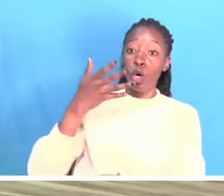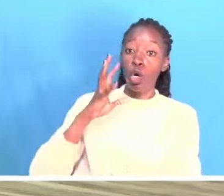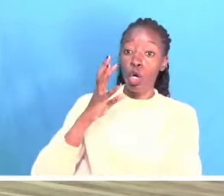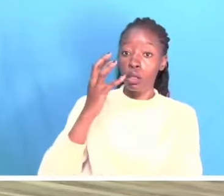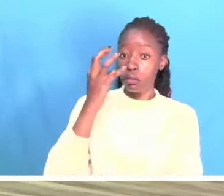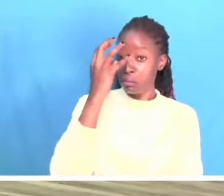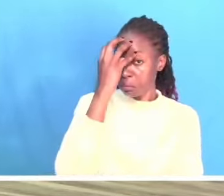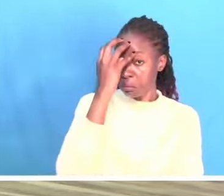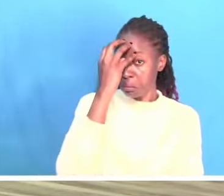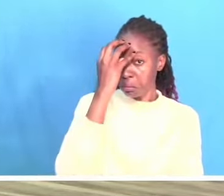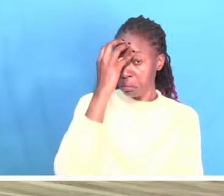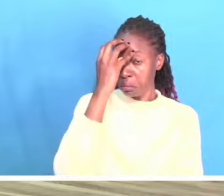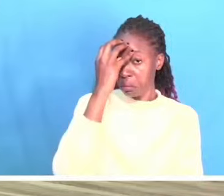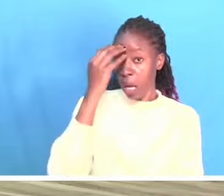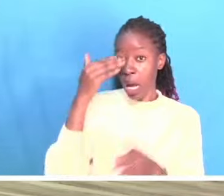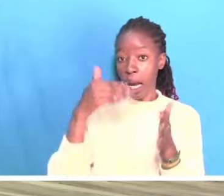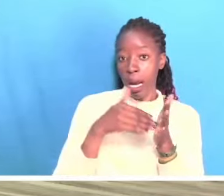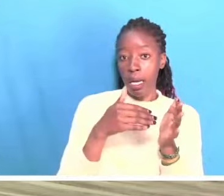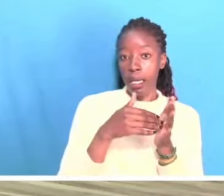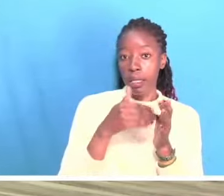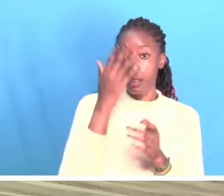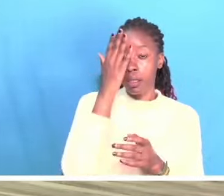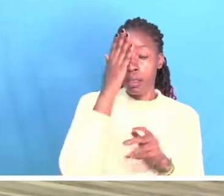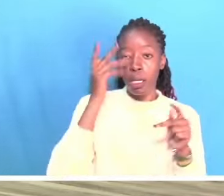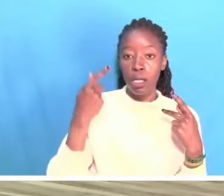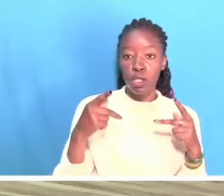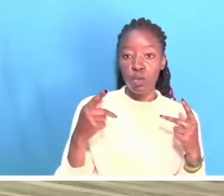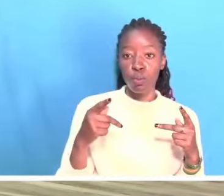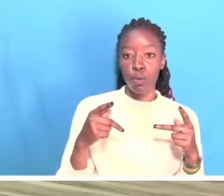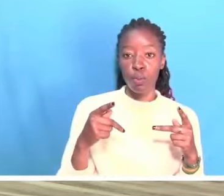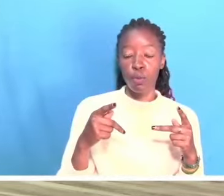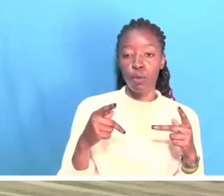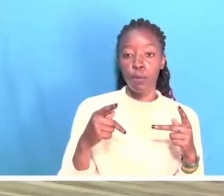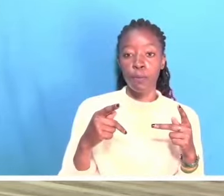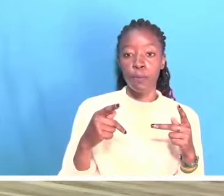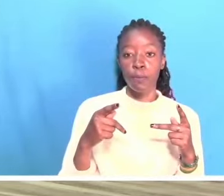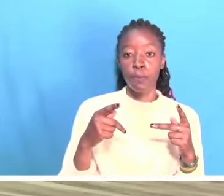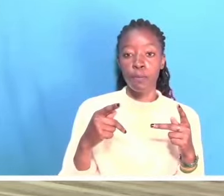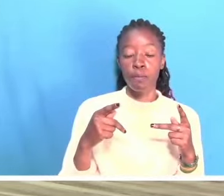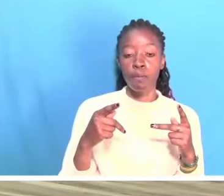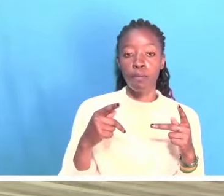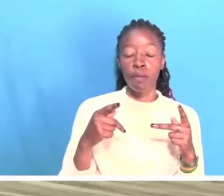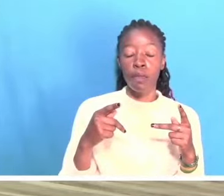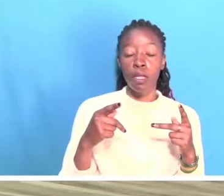against Israel. They took for granted God's patience and grace.